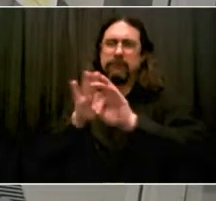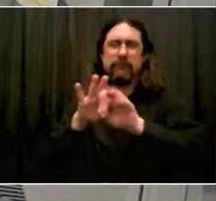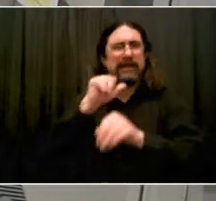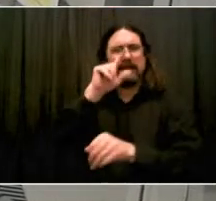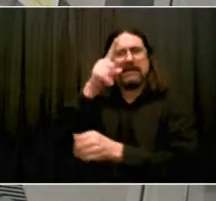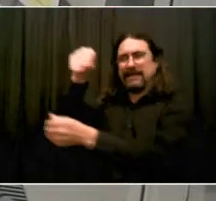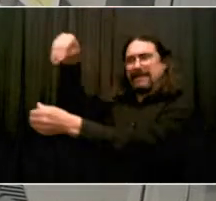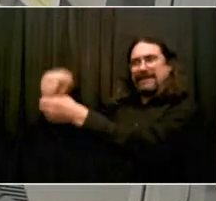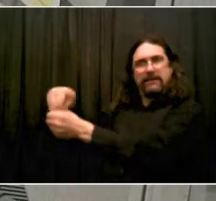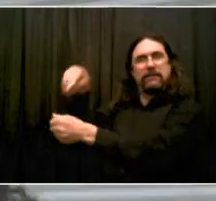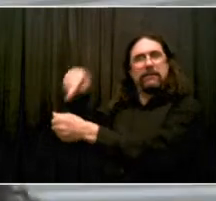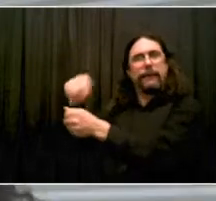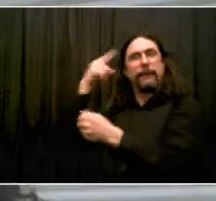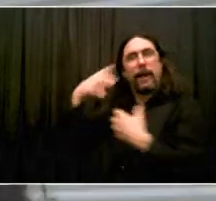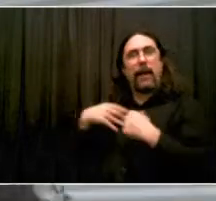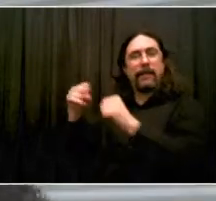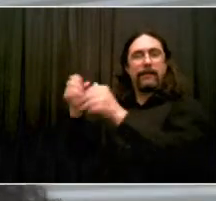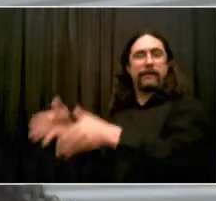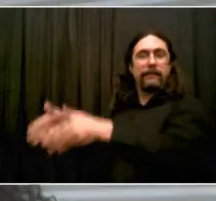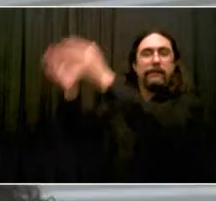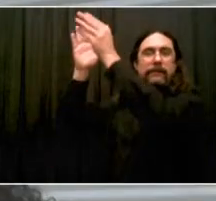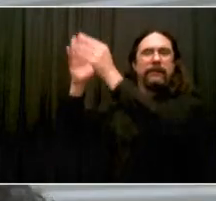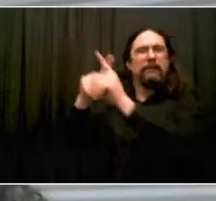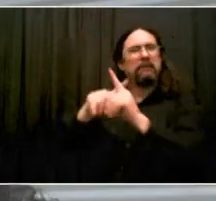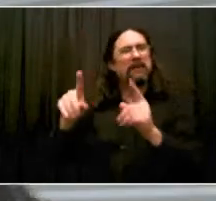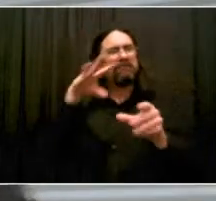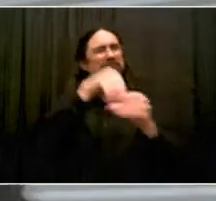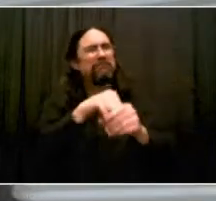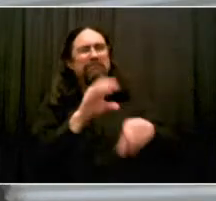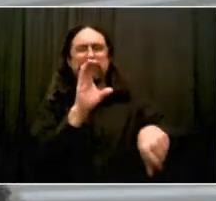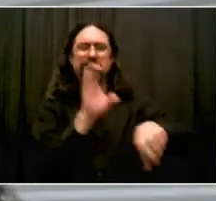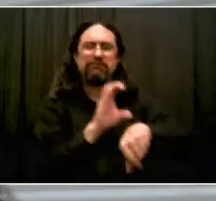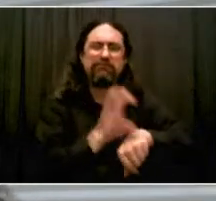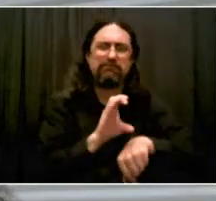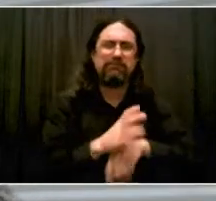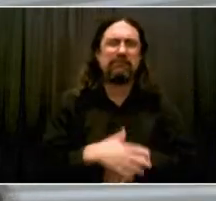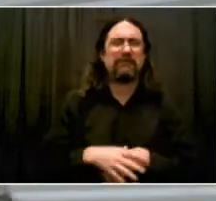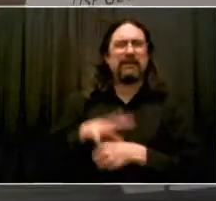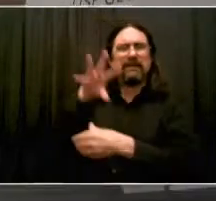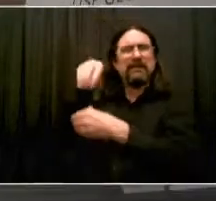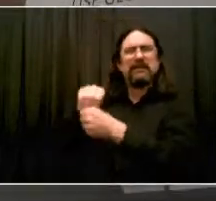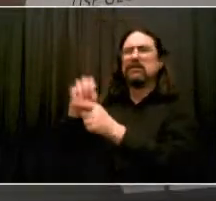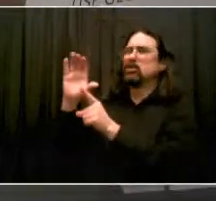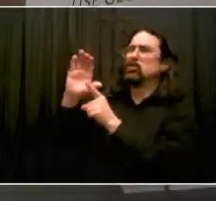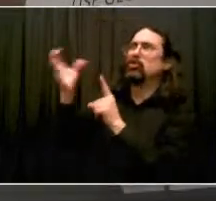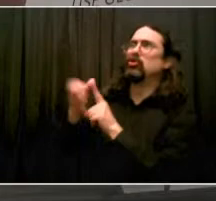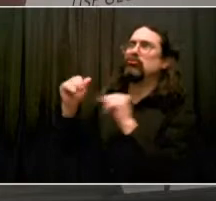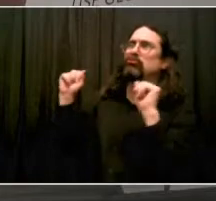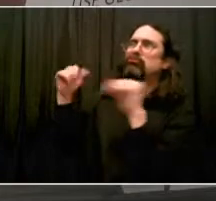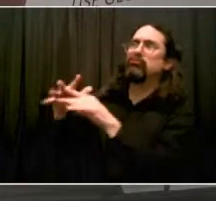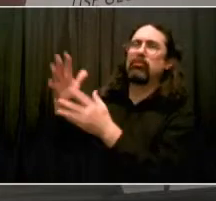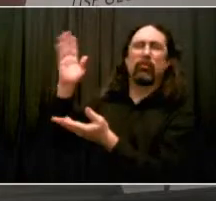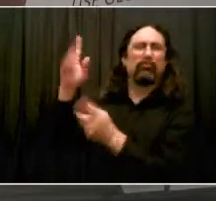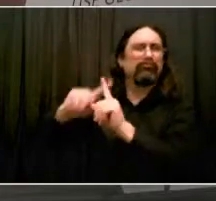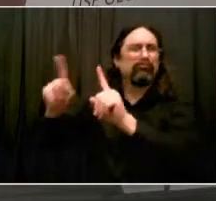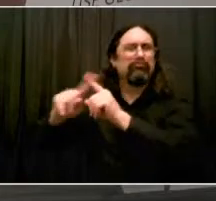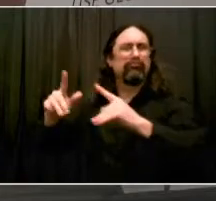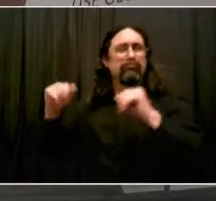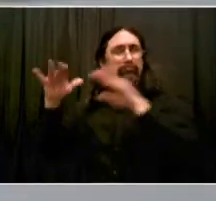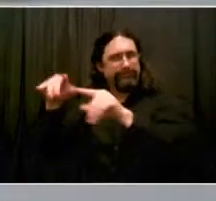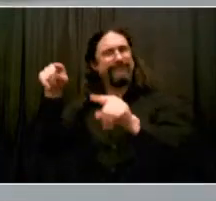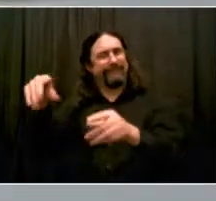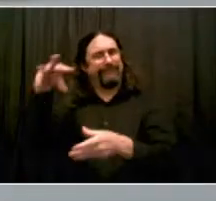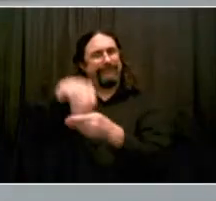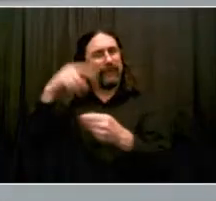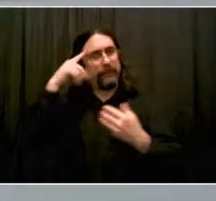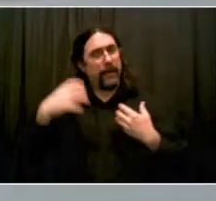facilities, but also in our houses of faith, in our cultural institutions. Right now, during the pandemic, the expansion